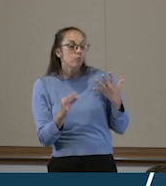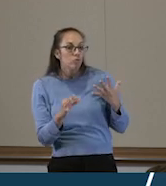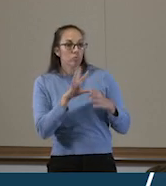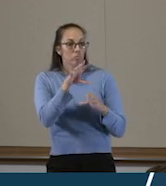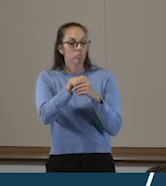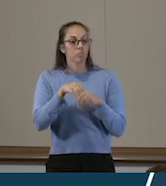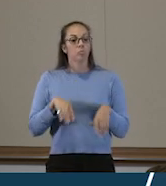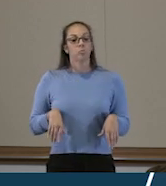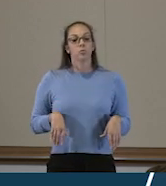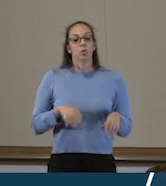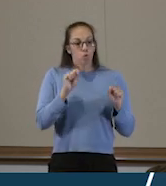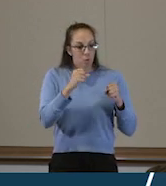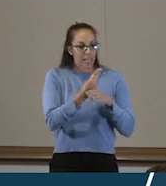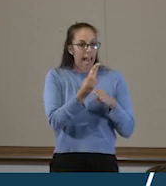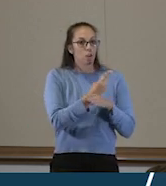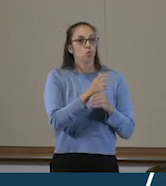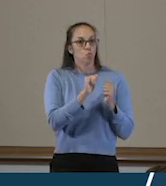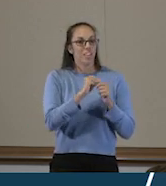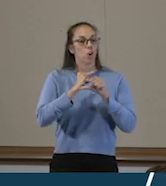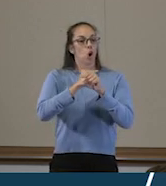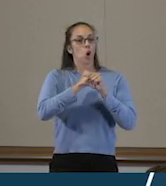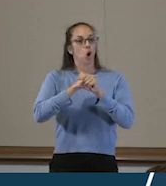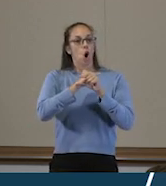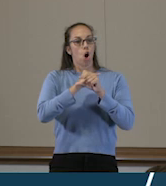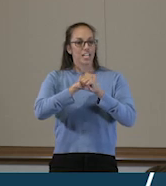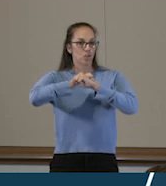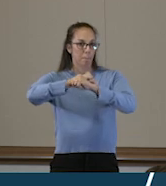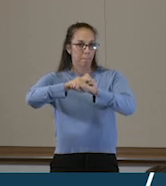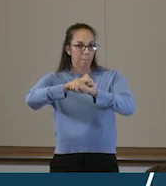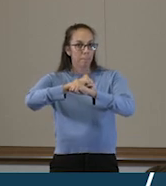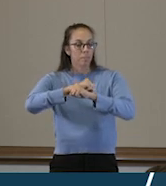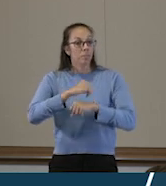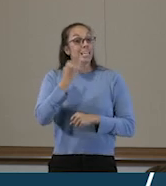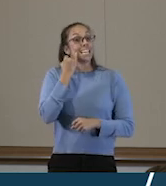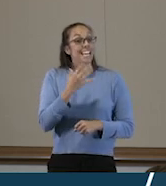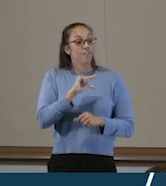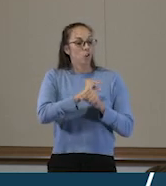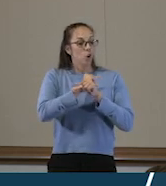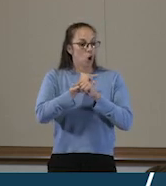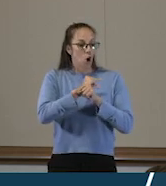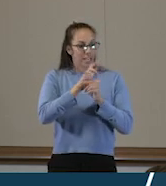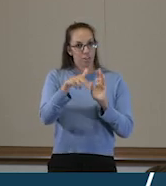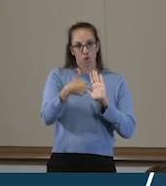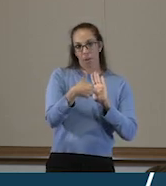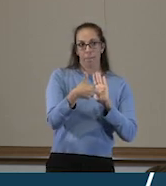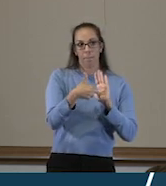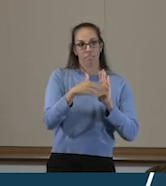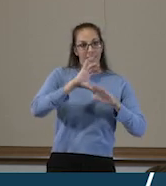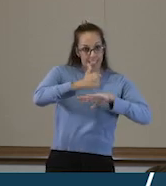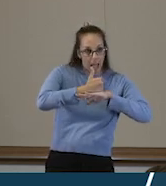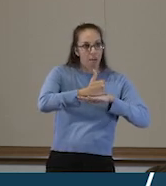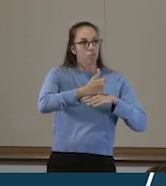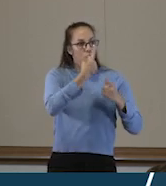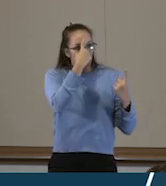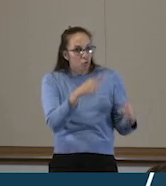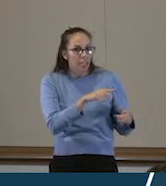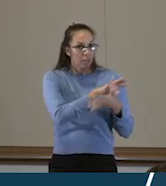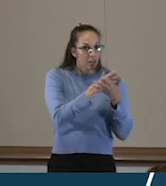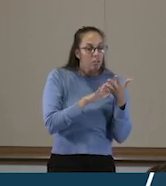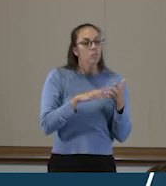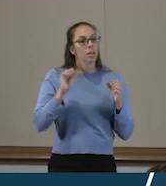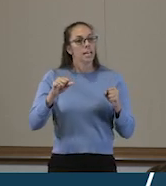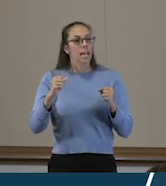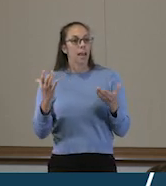It can be used with guardianship, if the guardianship is already established, of course. But